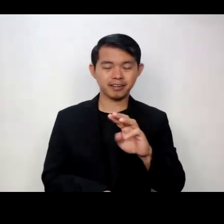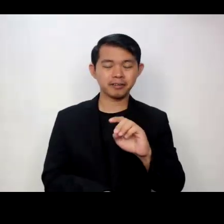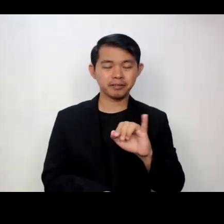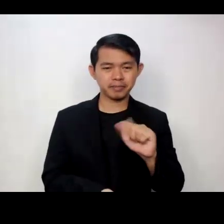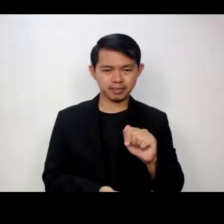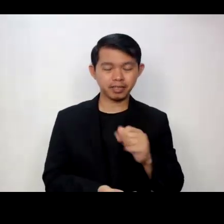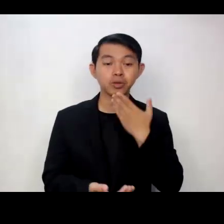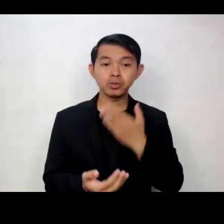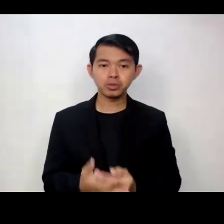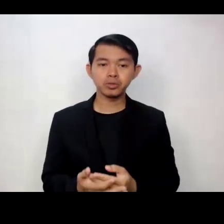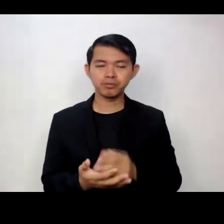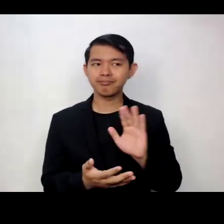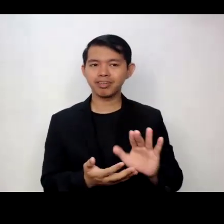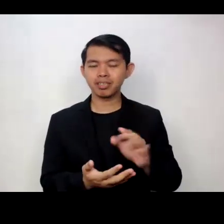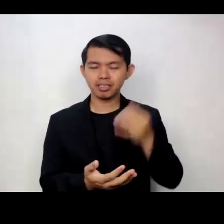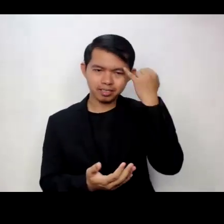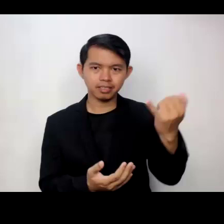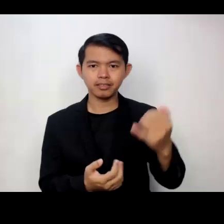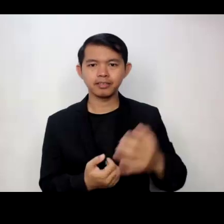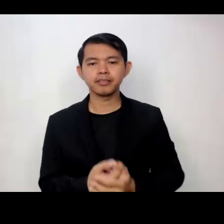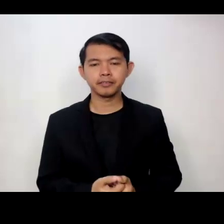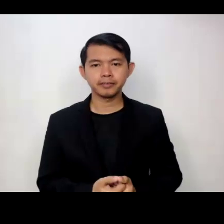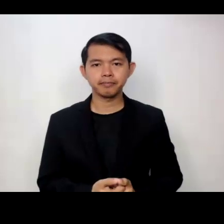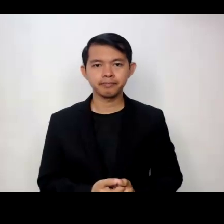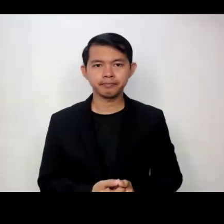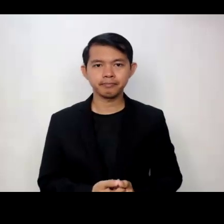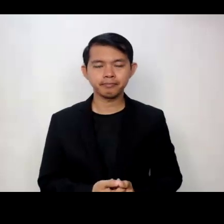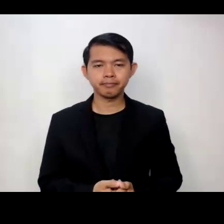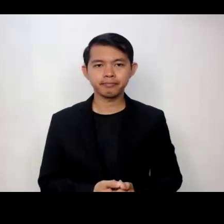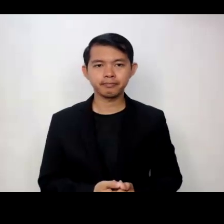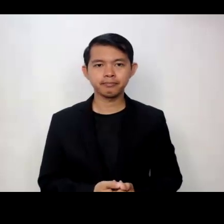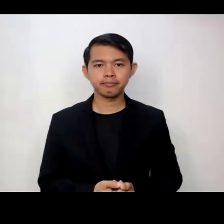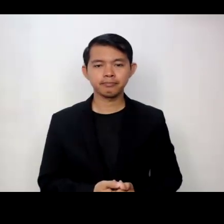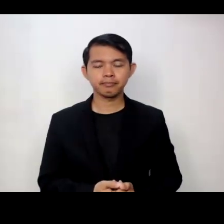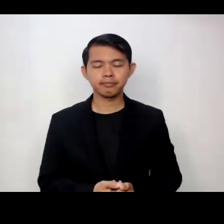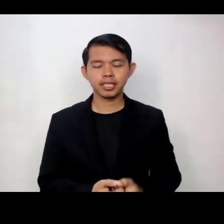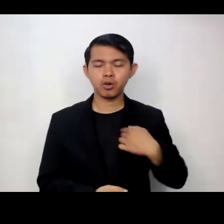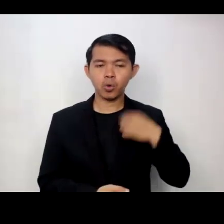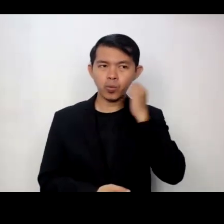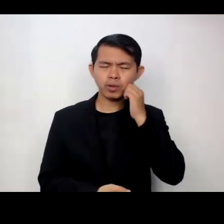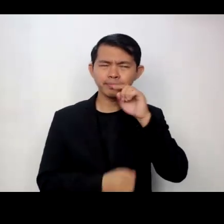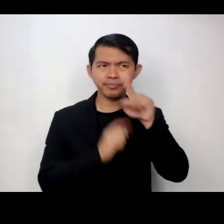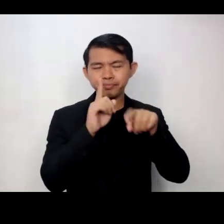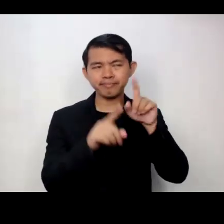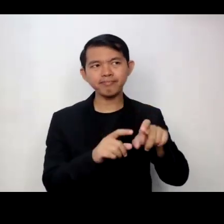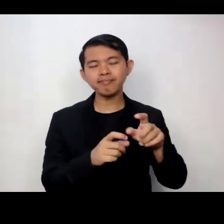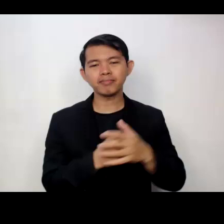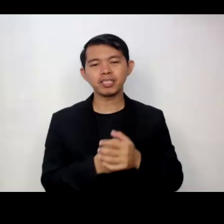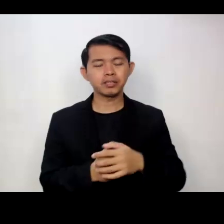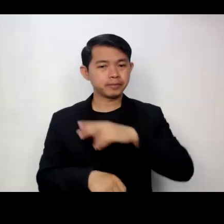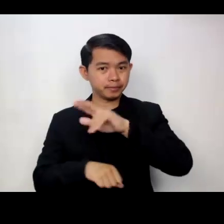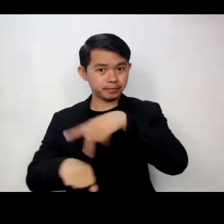is like same question I always ask. Kasi of course Philippines